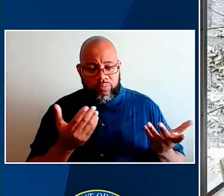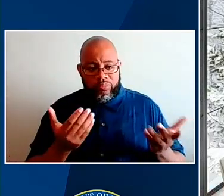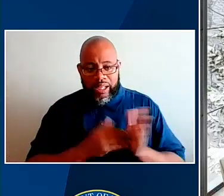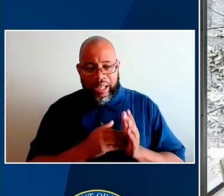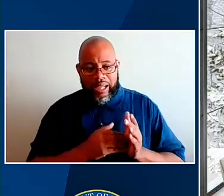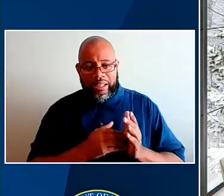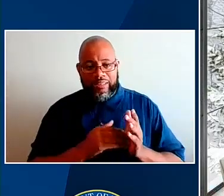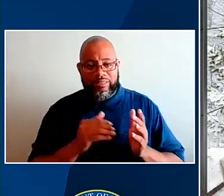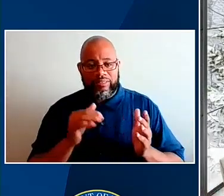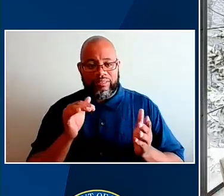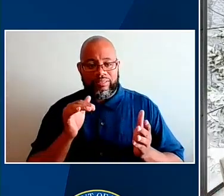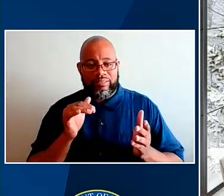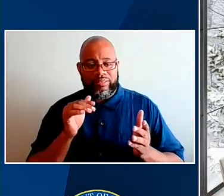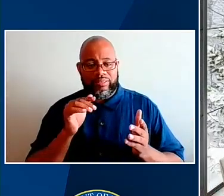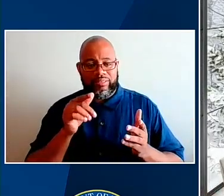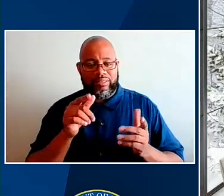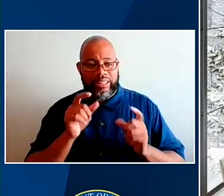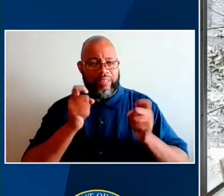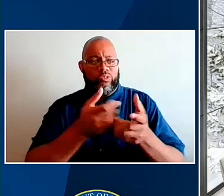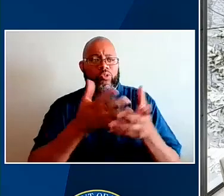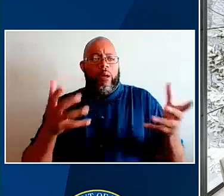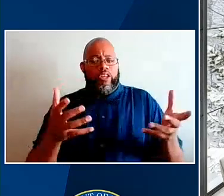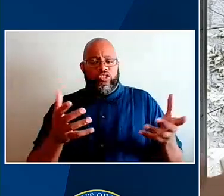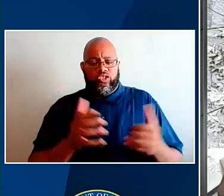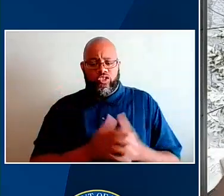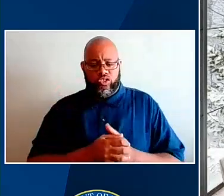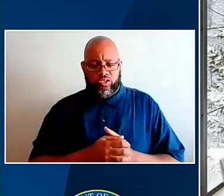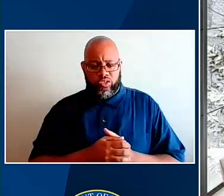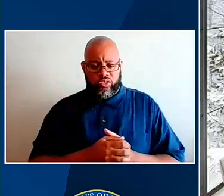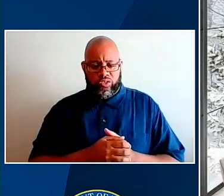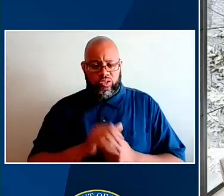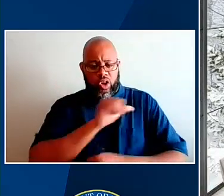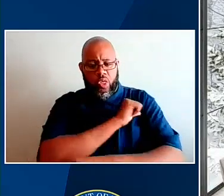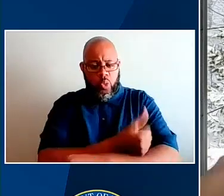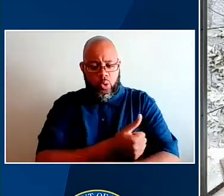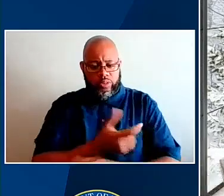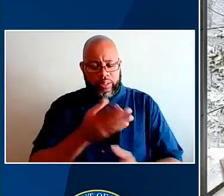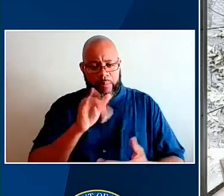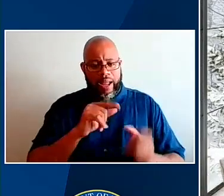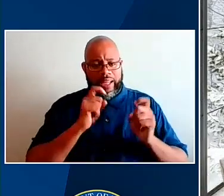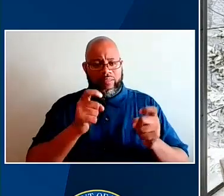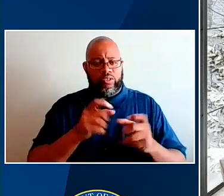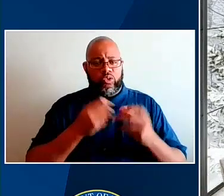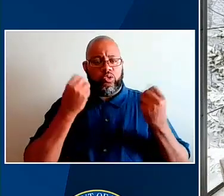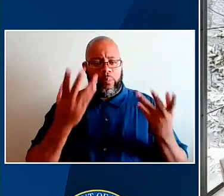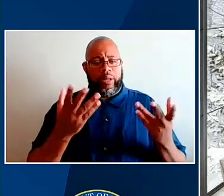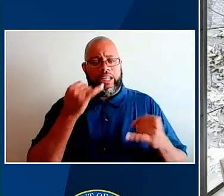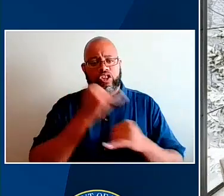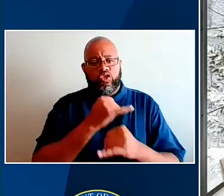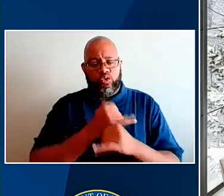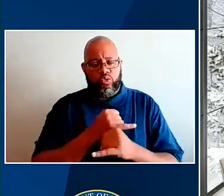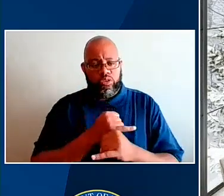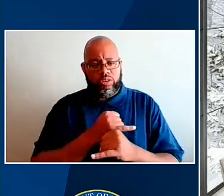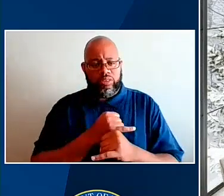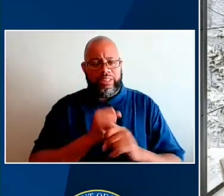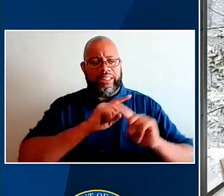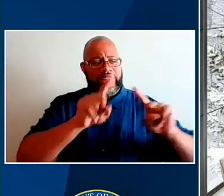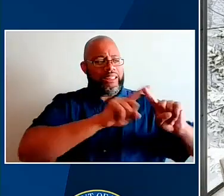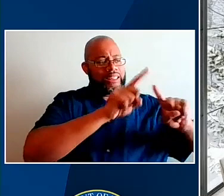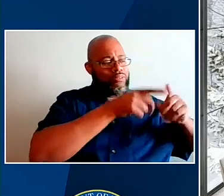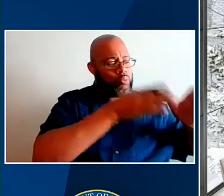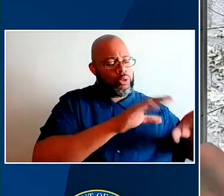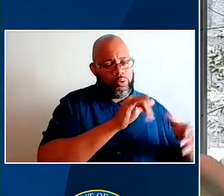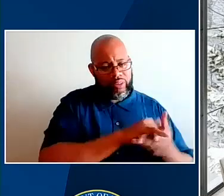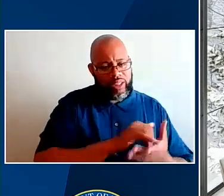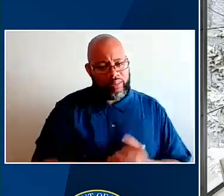could, you give up too much authority by giving too many institutions different ways of doing